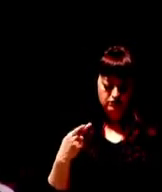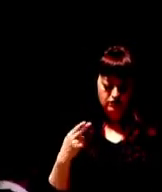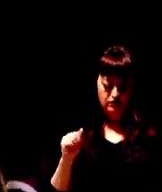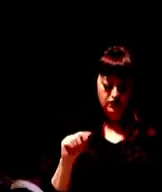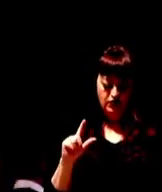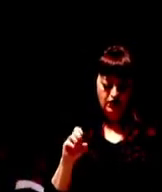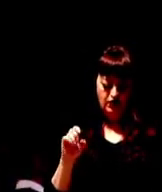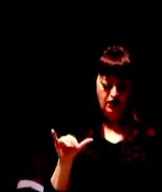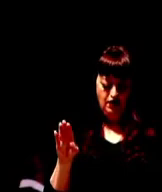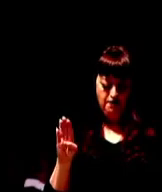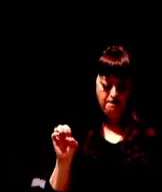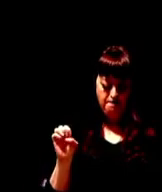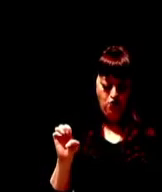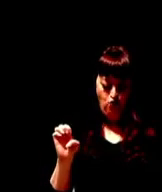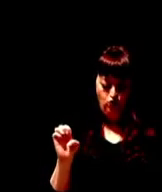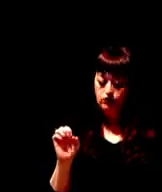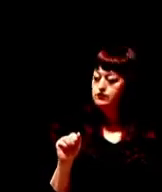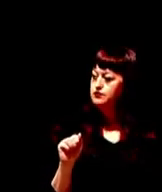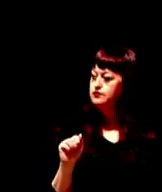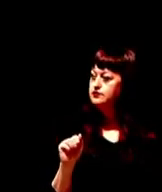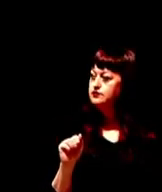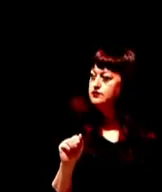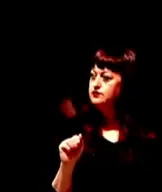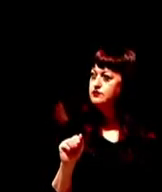Haley Bow.